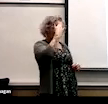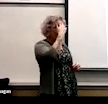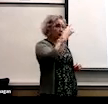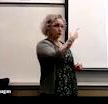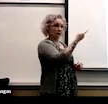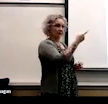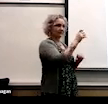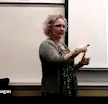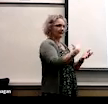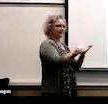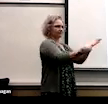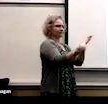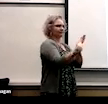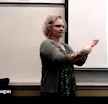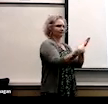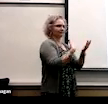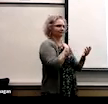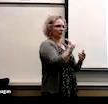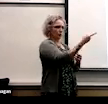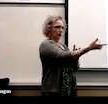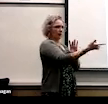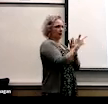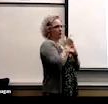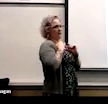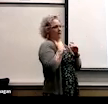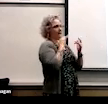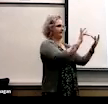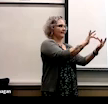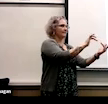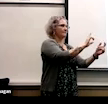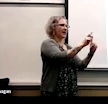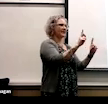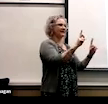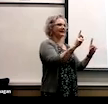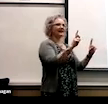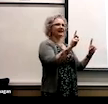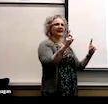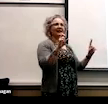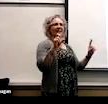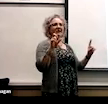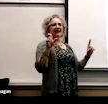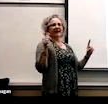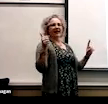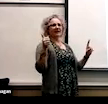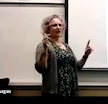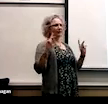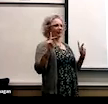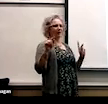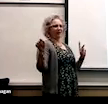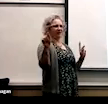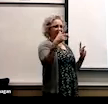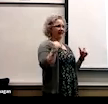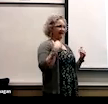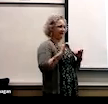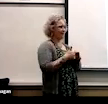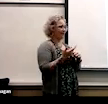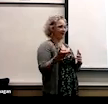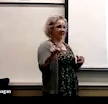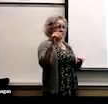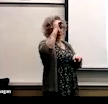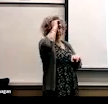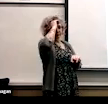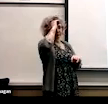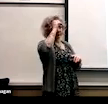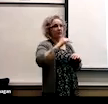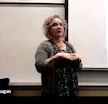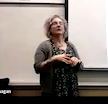unfortunate other pieces of our clinics. Yes. So I had an under 18 patient who